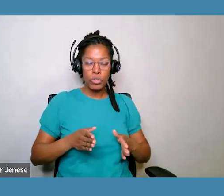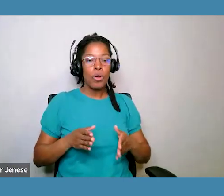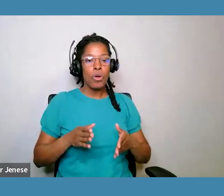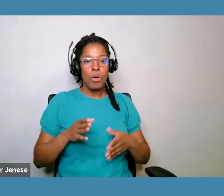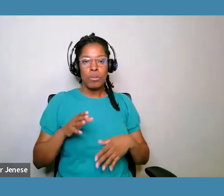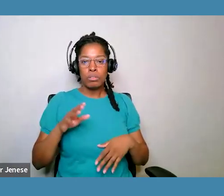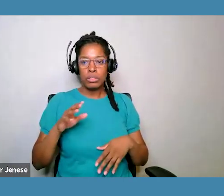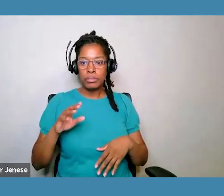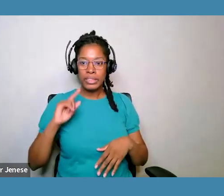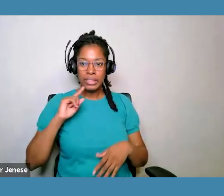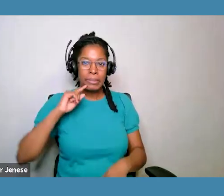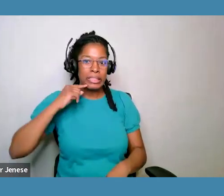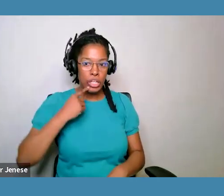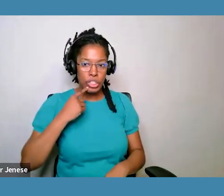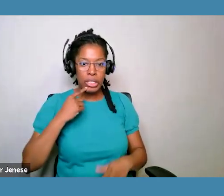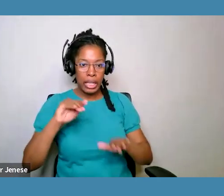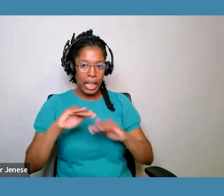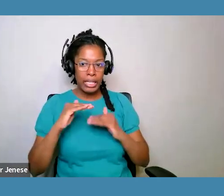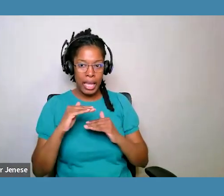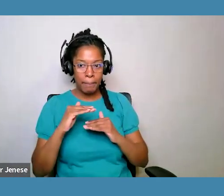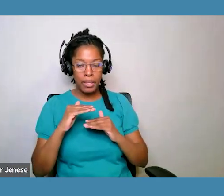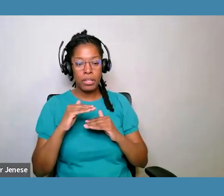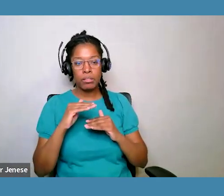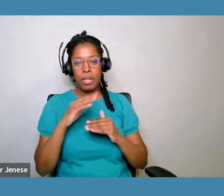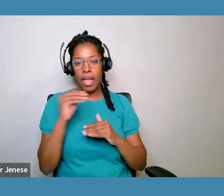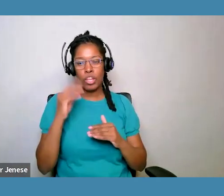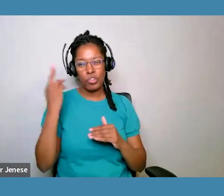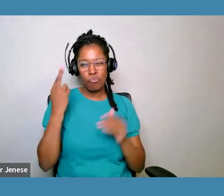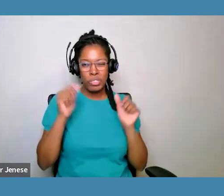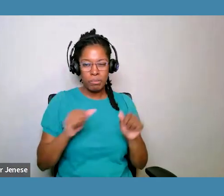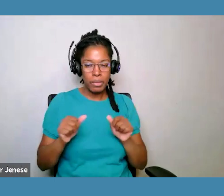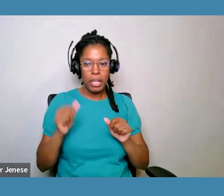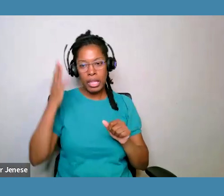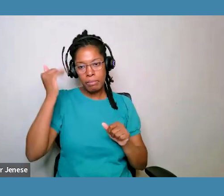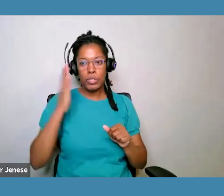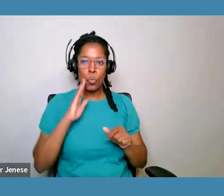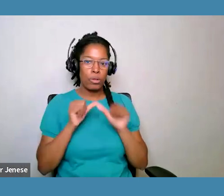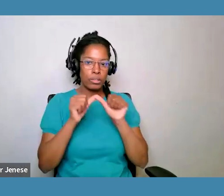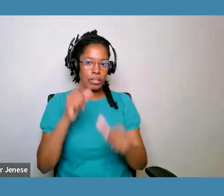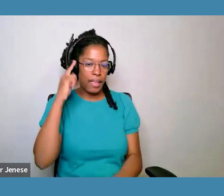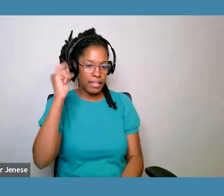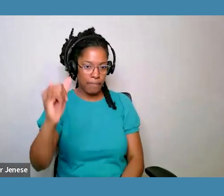substantially handicapping and that it is reasonably expected to continue indefinitely.